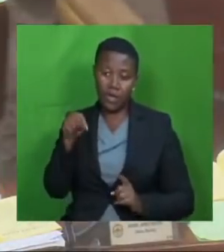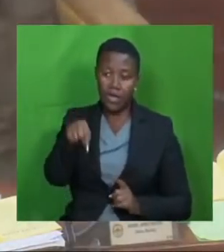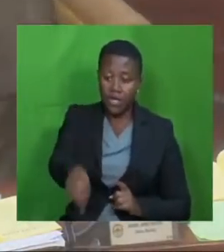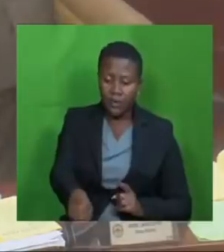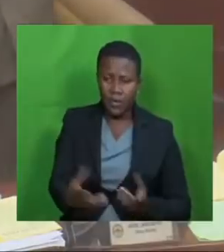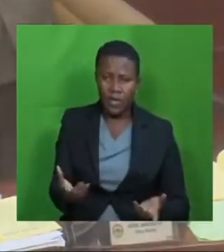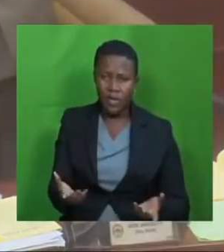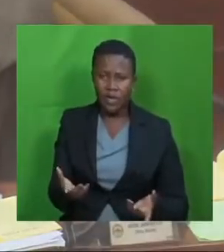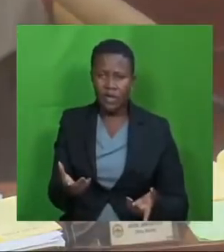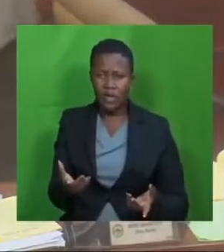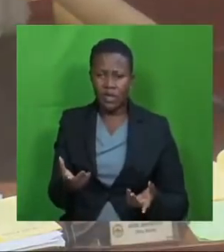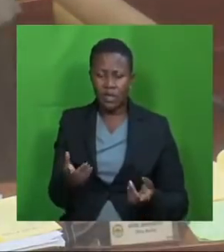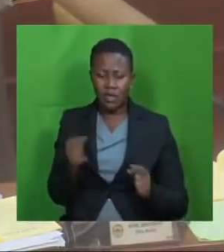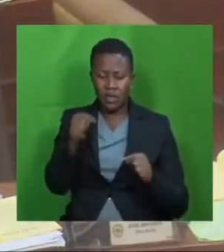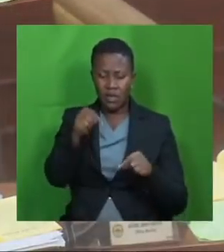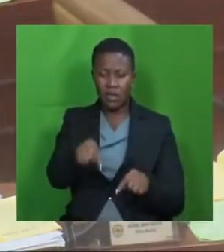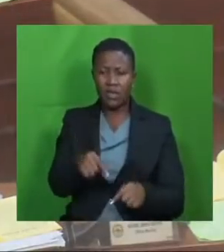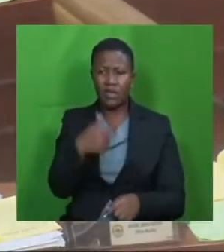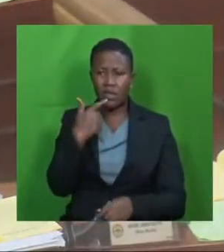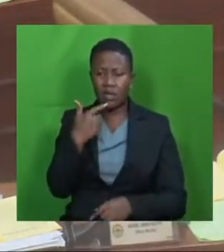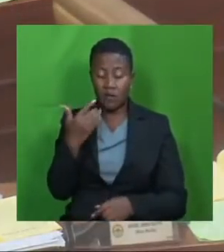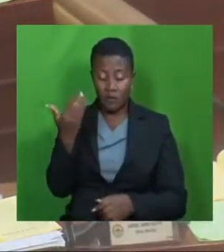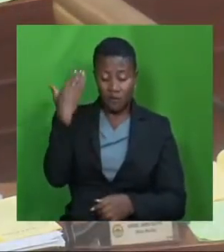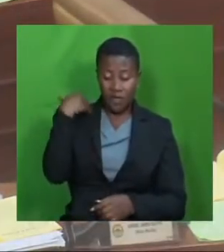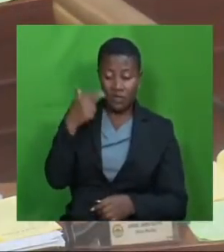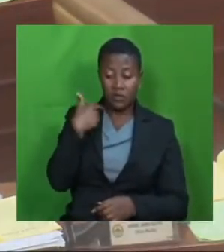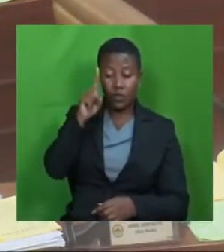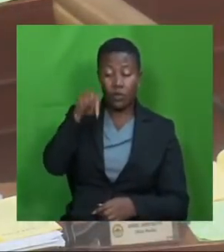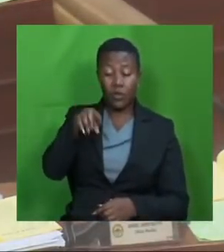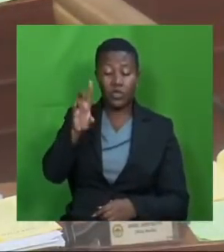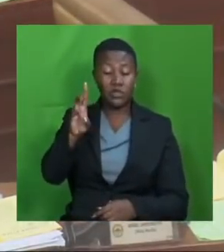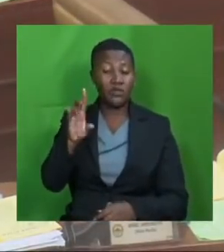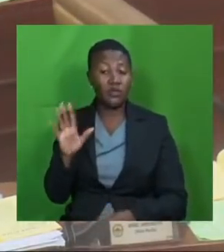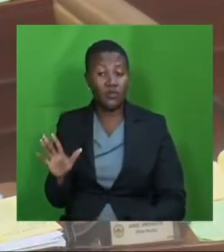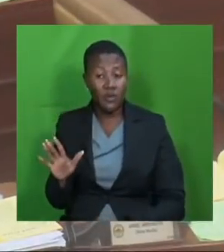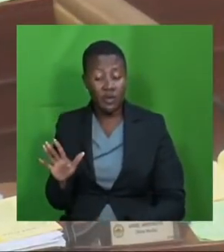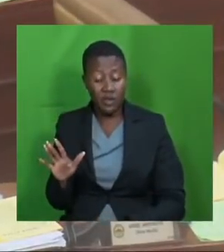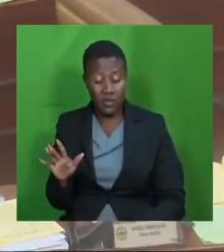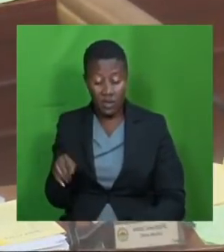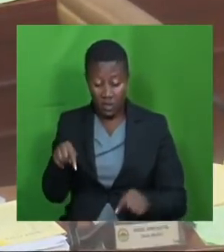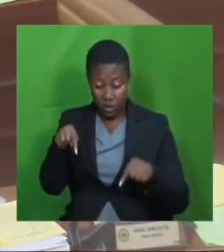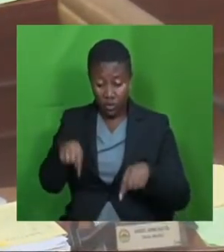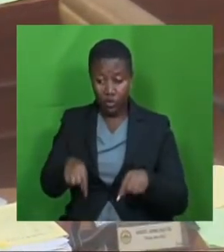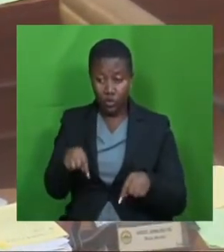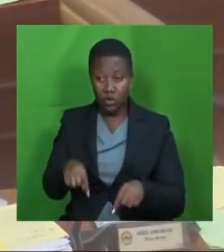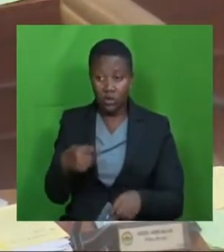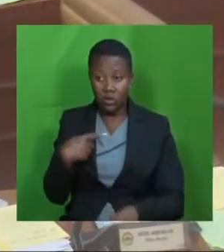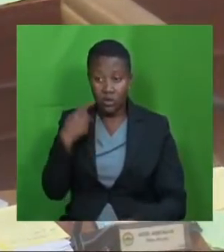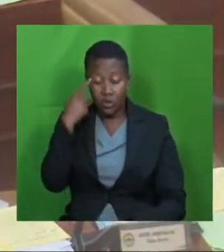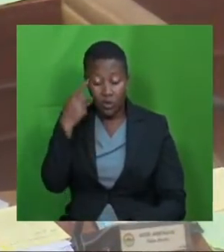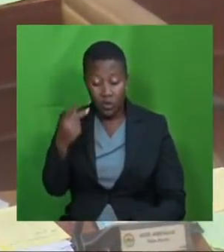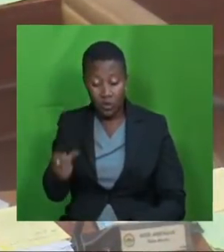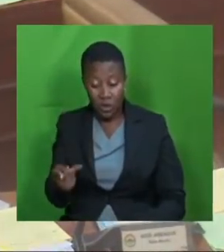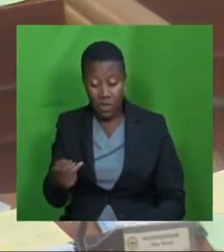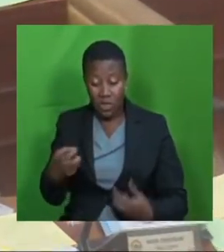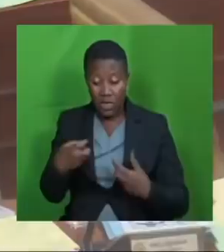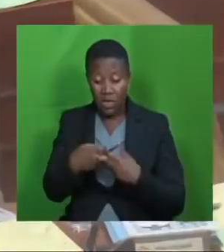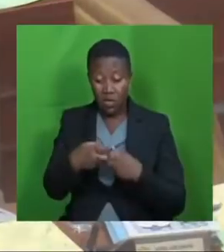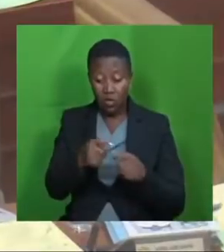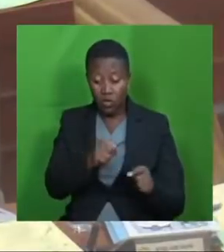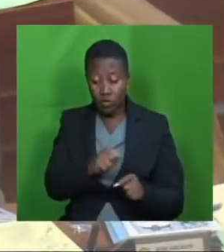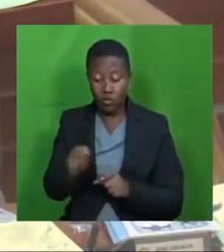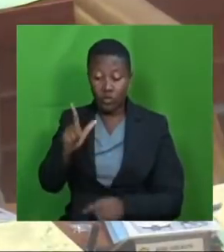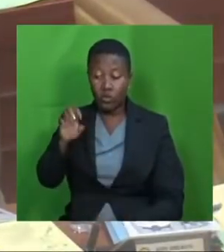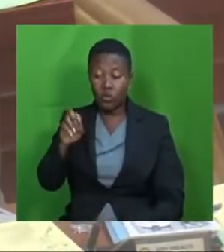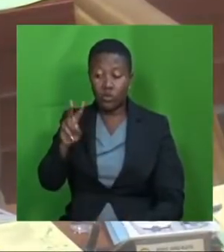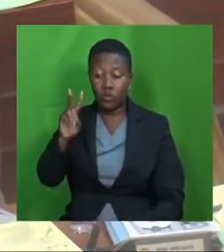He came here with 1.75. Today, I see even electronic transfer levy. Not what was